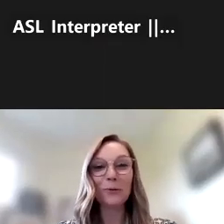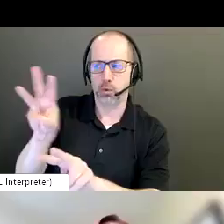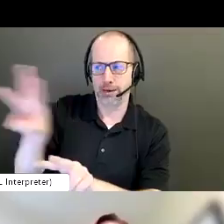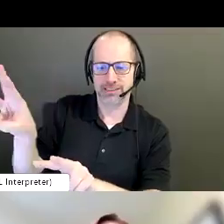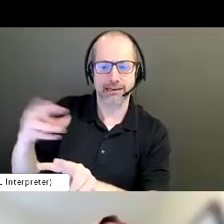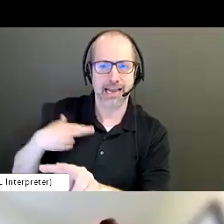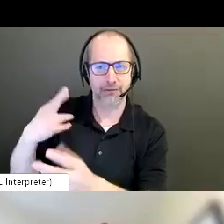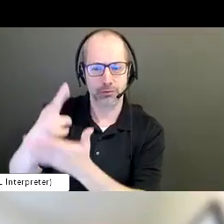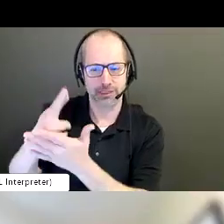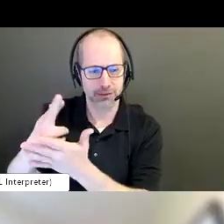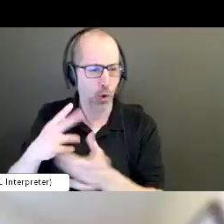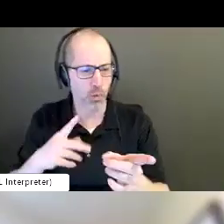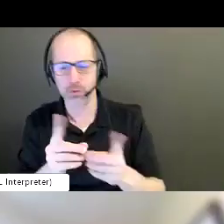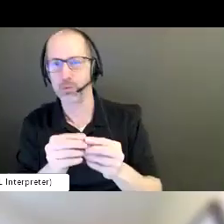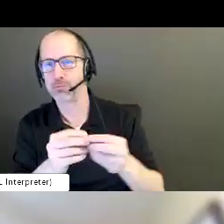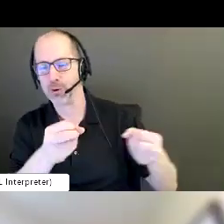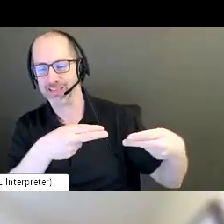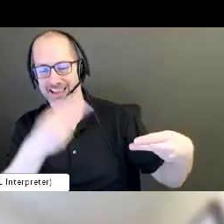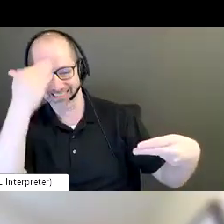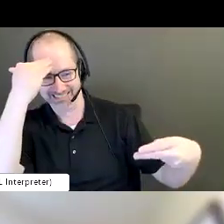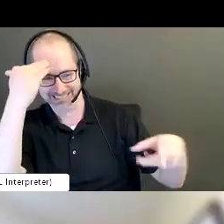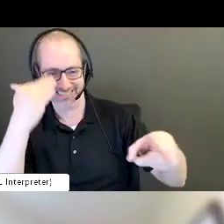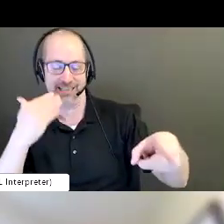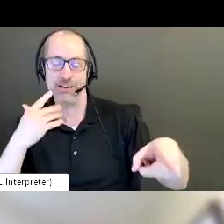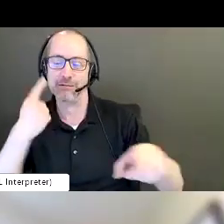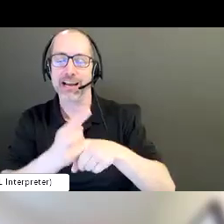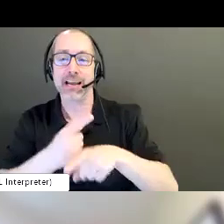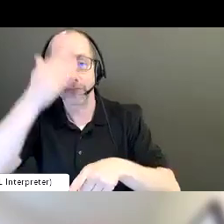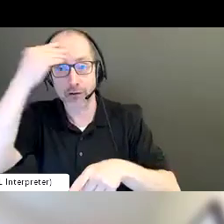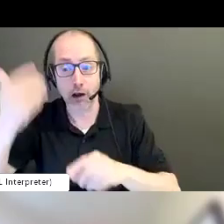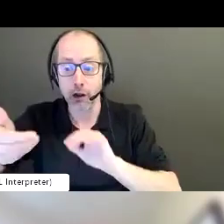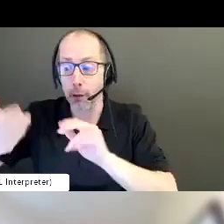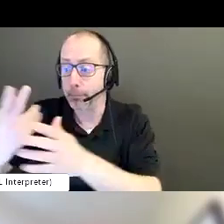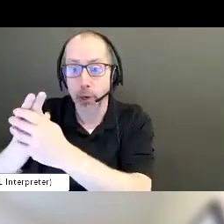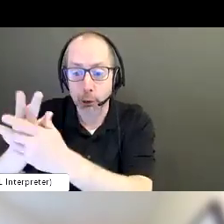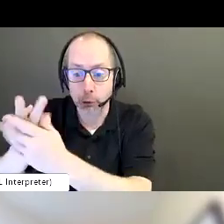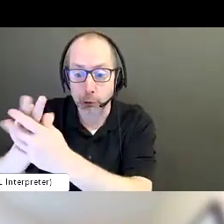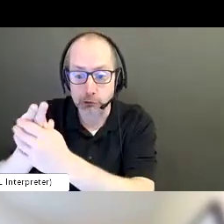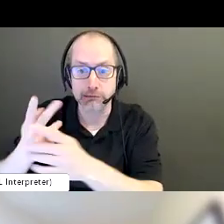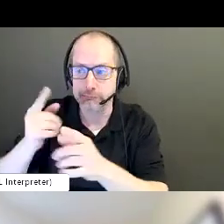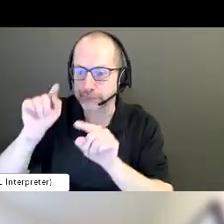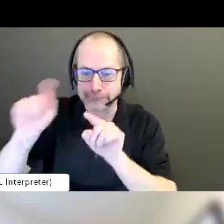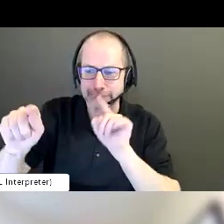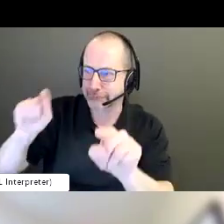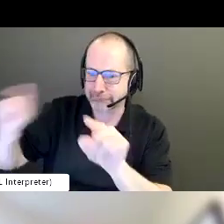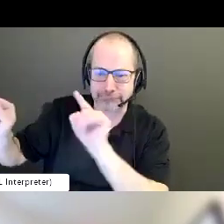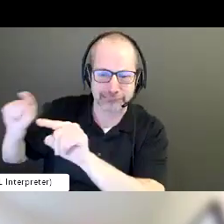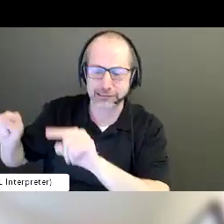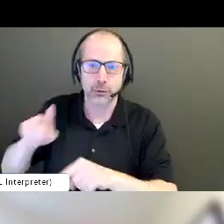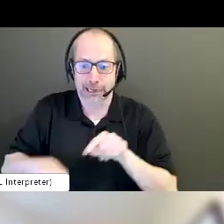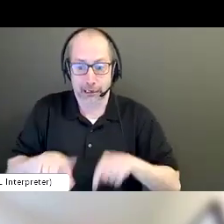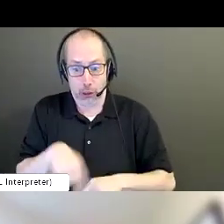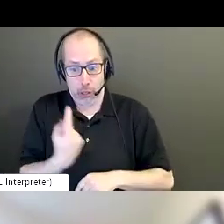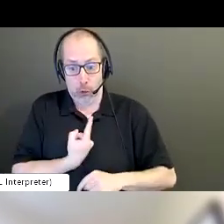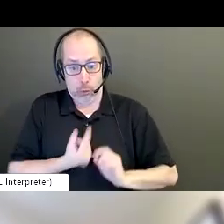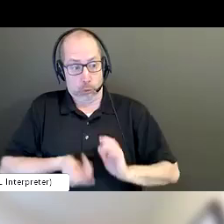Lastly, I knew there was one more slide. We have partnerships. We can't do this alone. Again, we work with everybody that's going to be speaking here